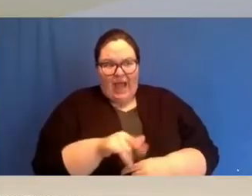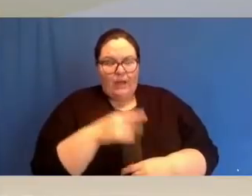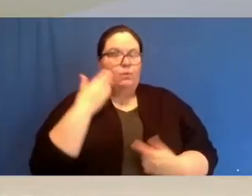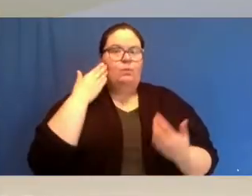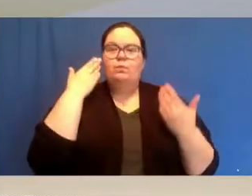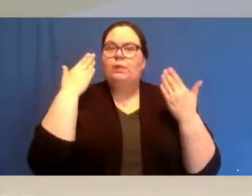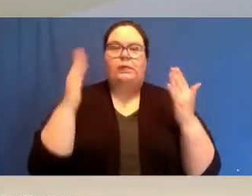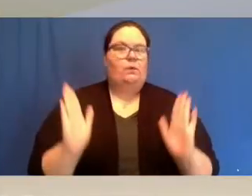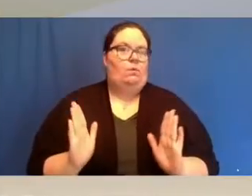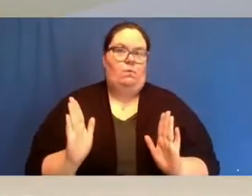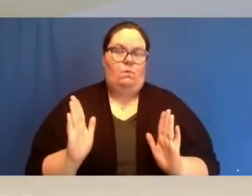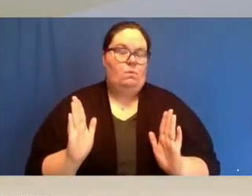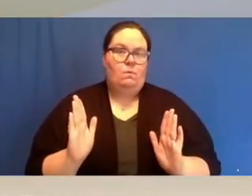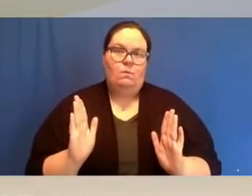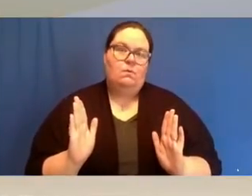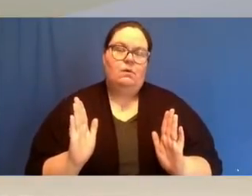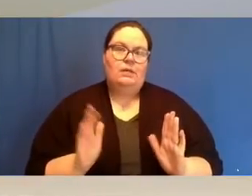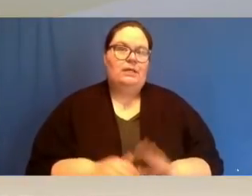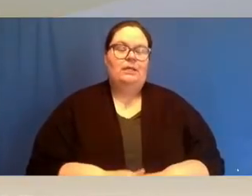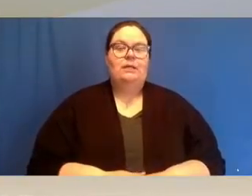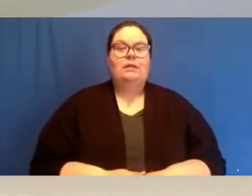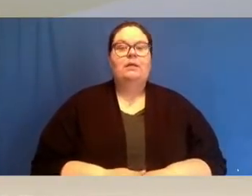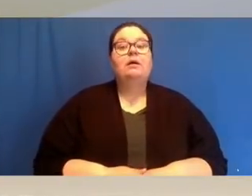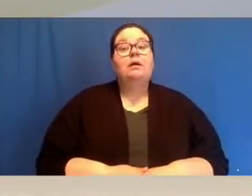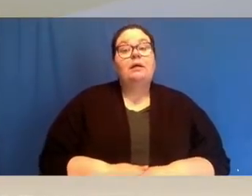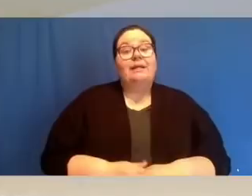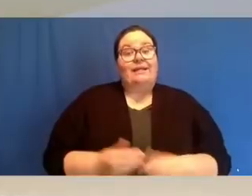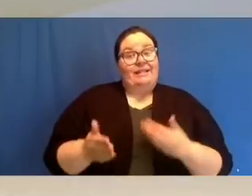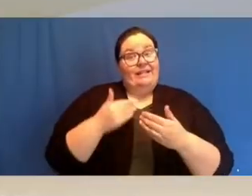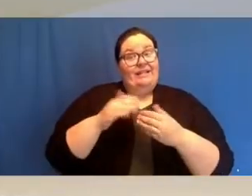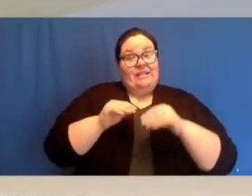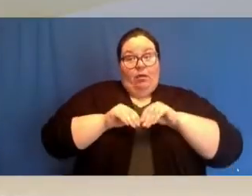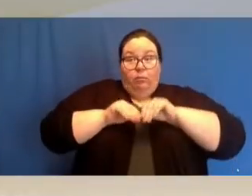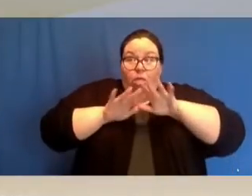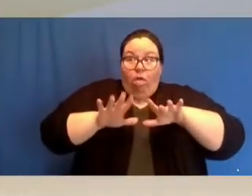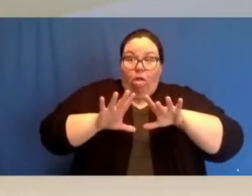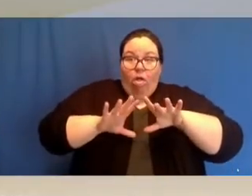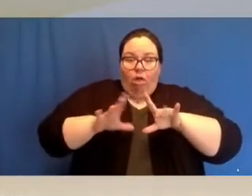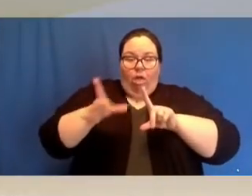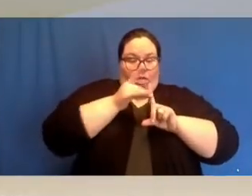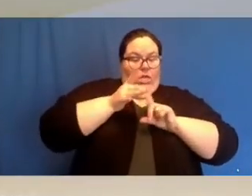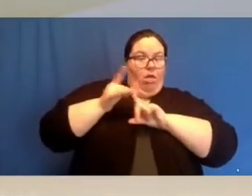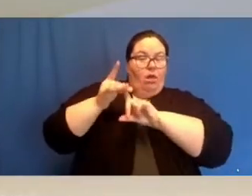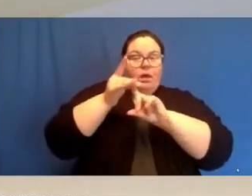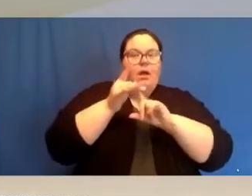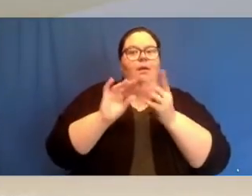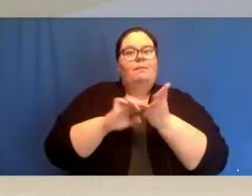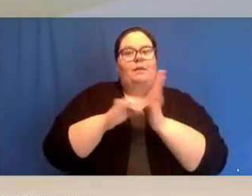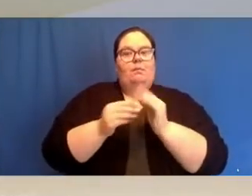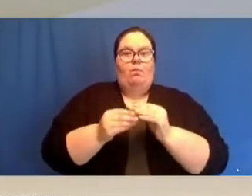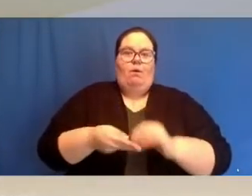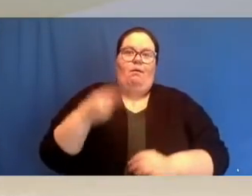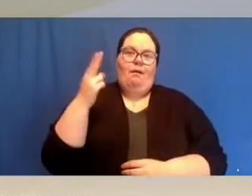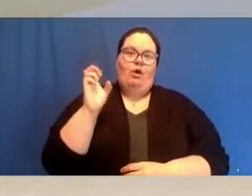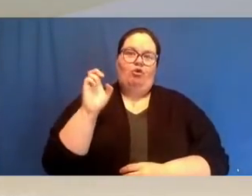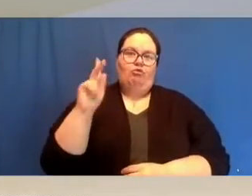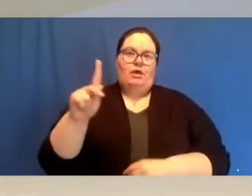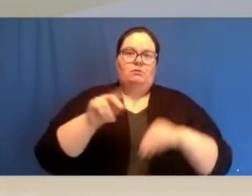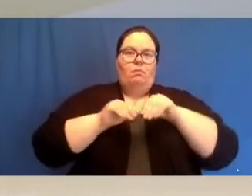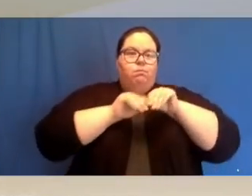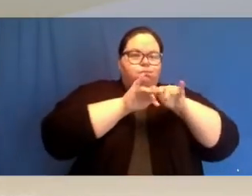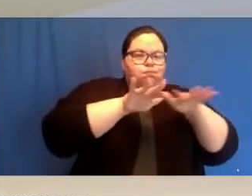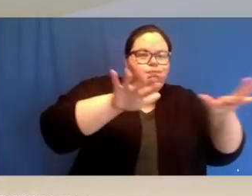ICU admissions. The high degree of transmissibility leads to a much higher risk of large